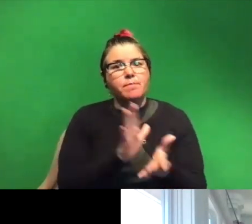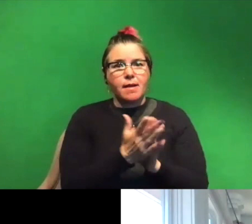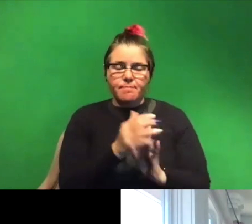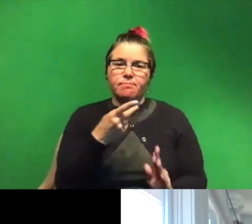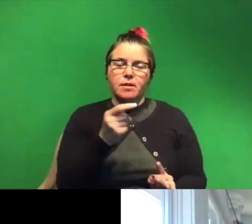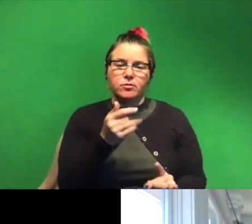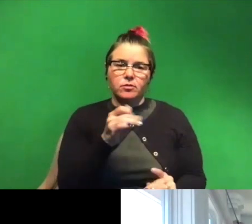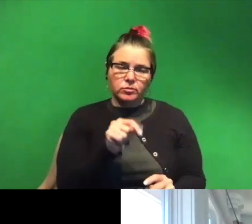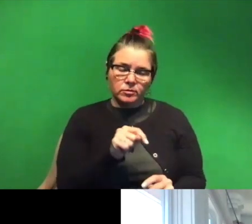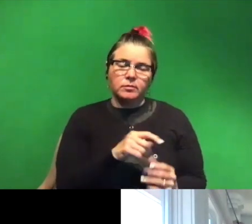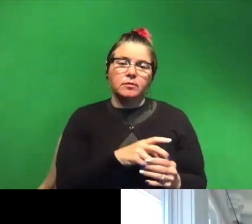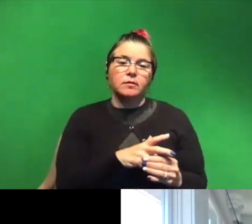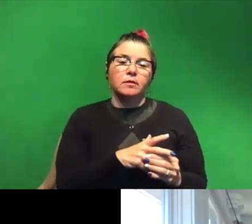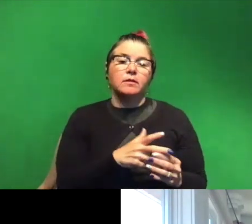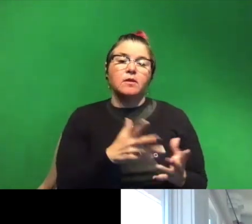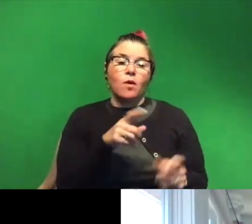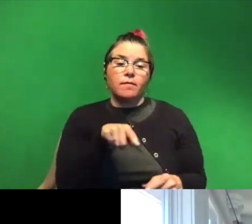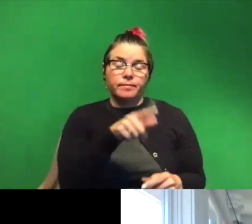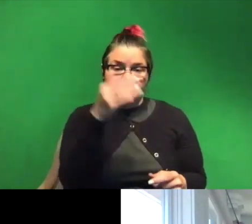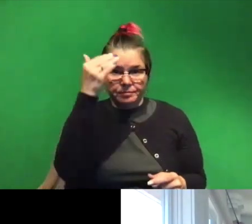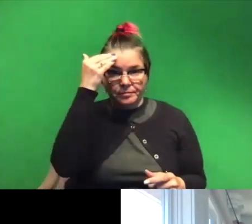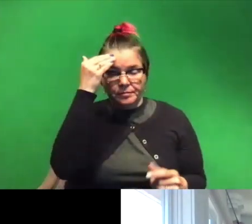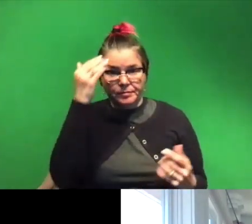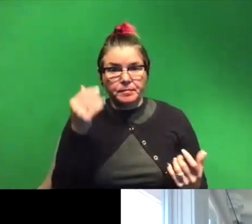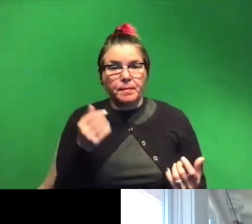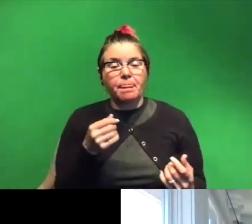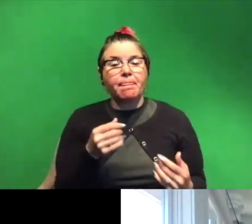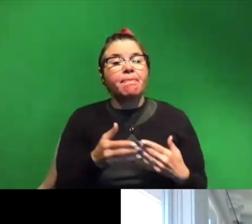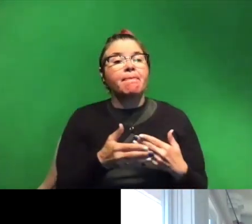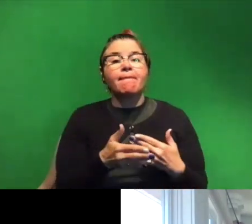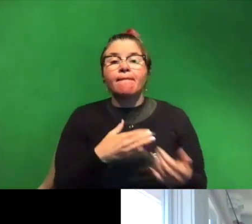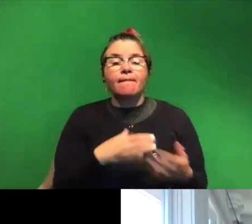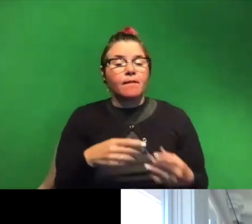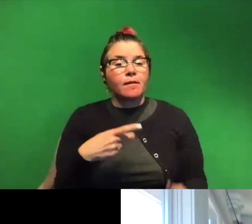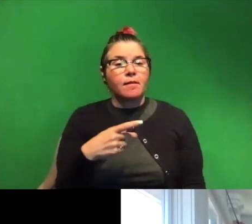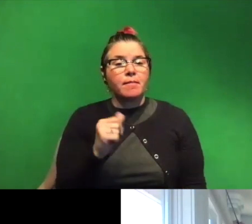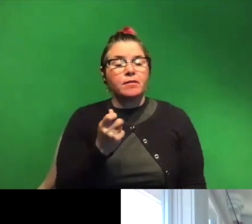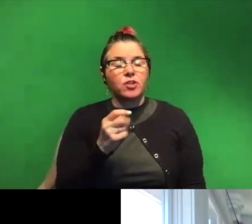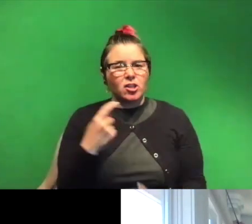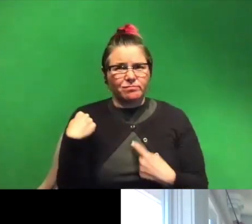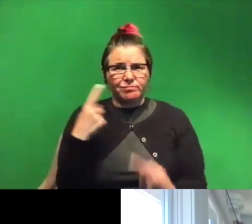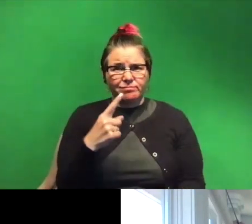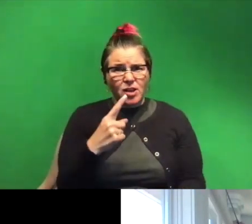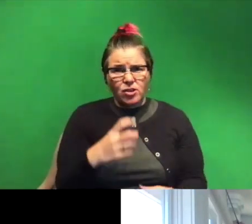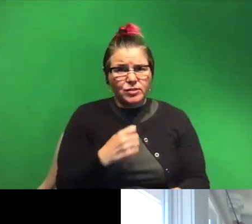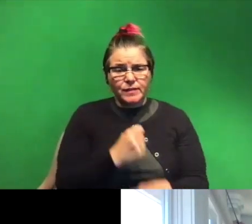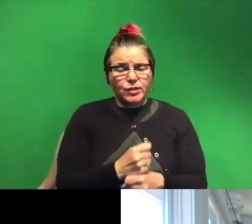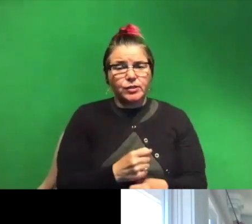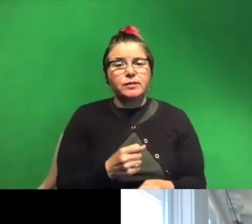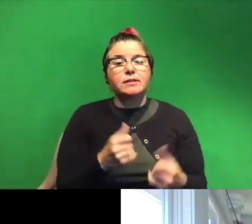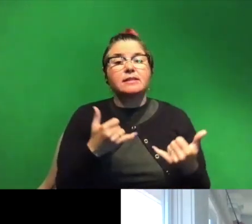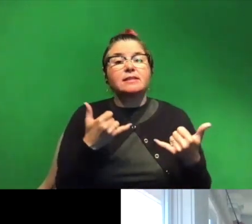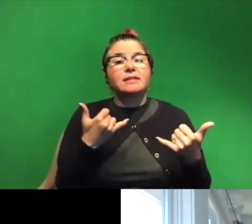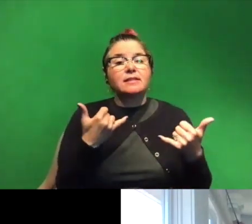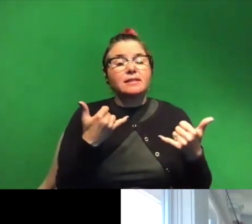paleontologists. I'd want them to know that even though paleontology has been around for hundreds of years, there's